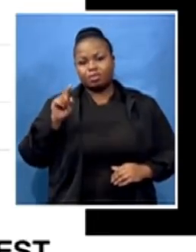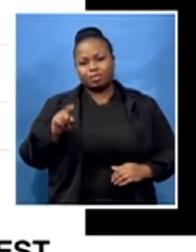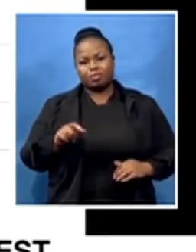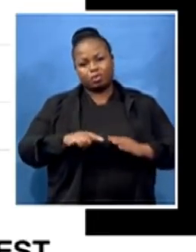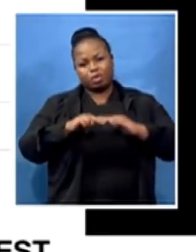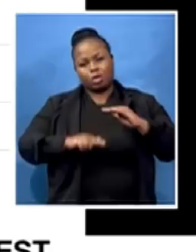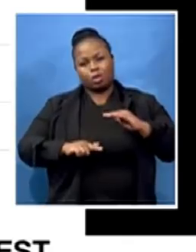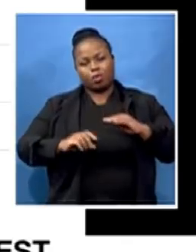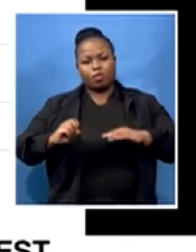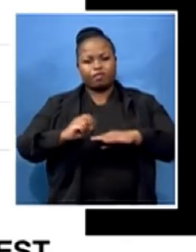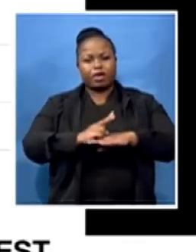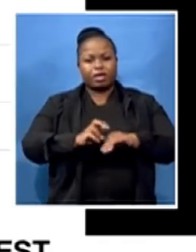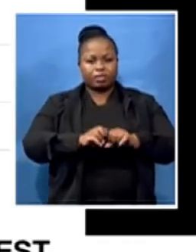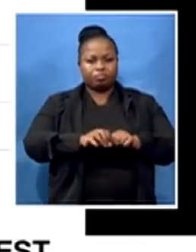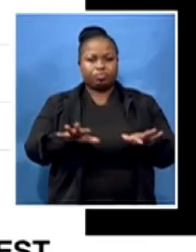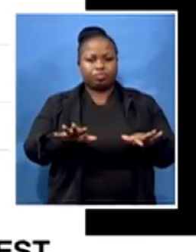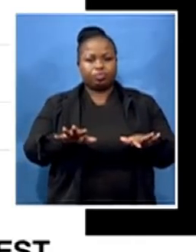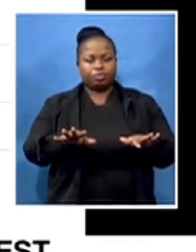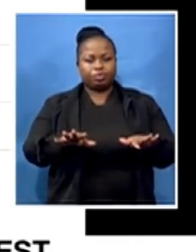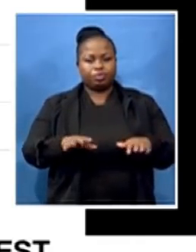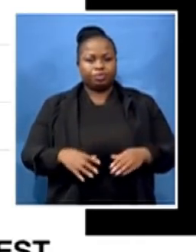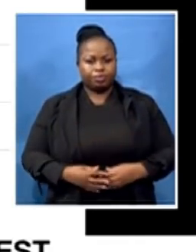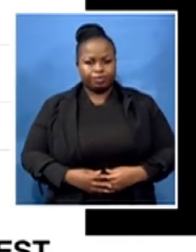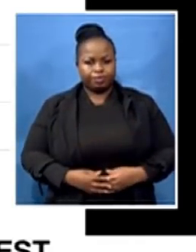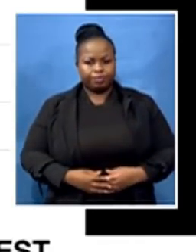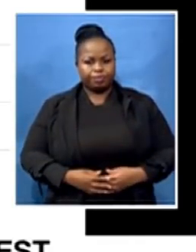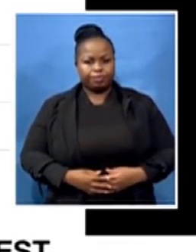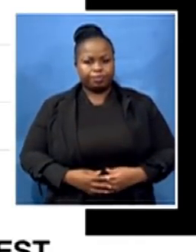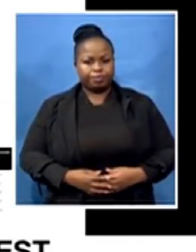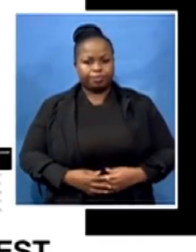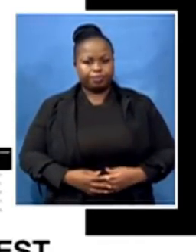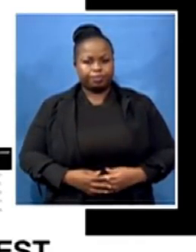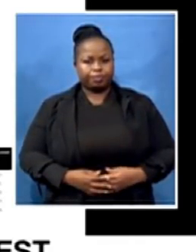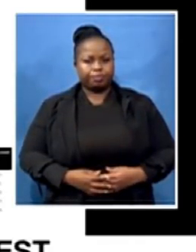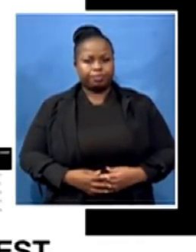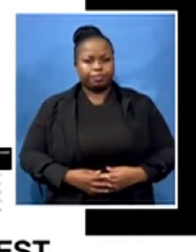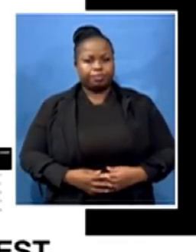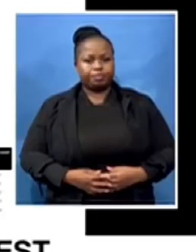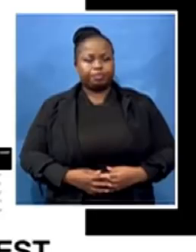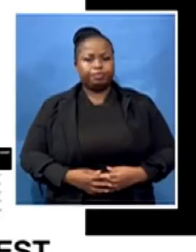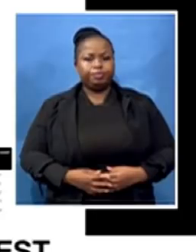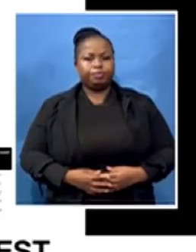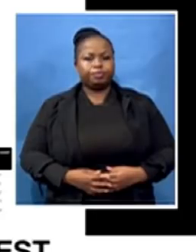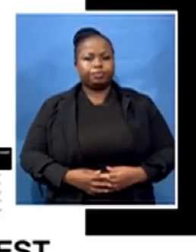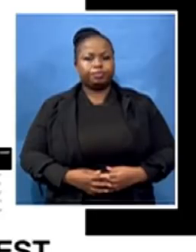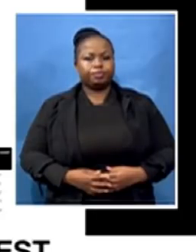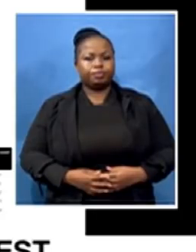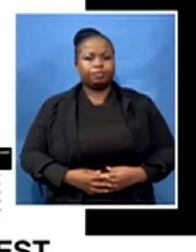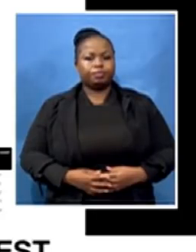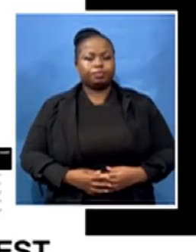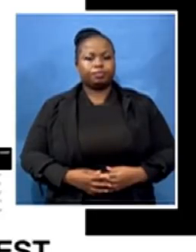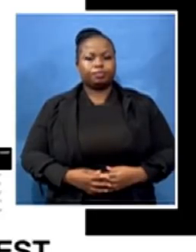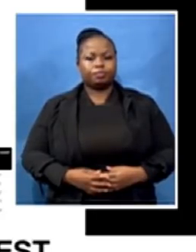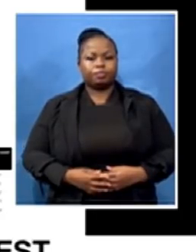high readiness. In our case, the next slide just shows a rough